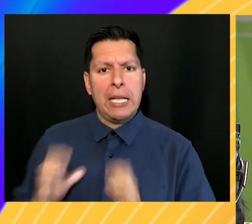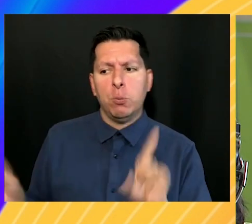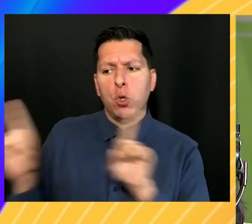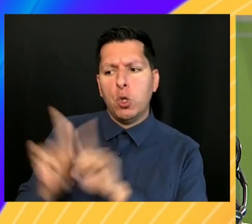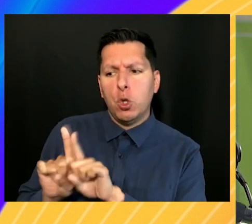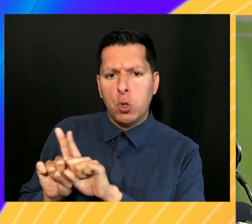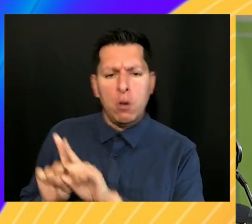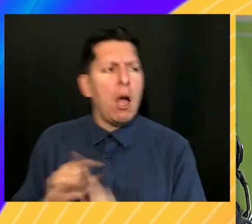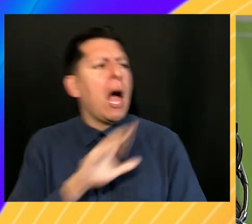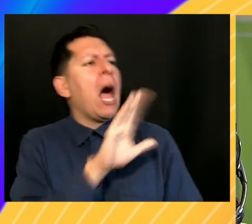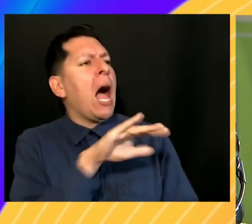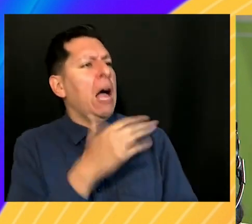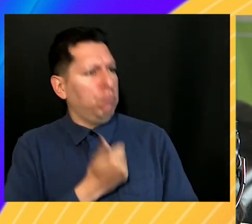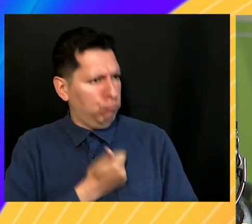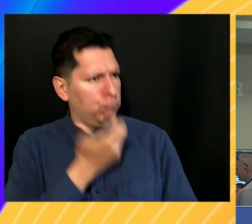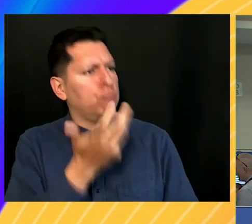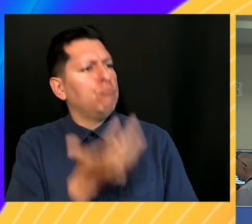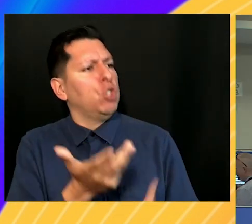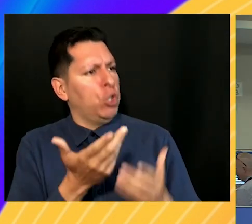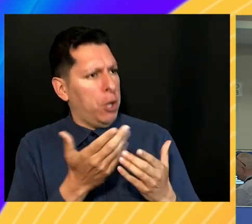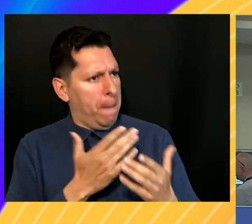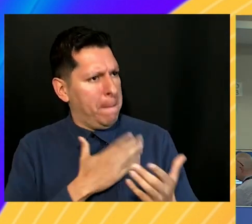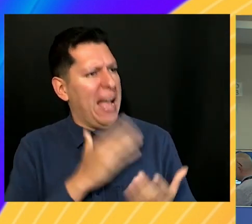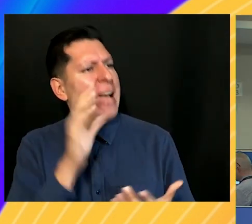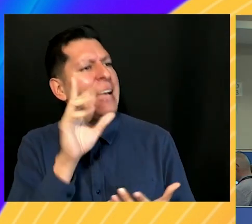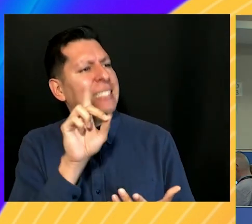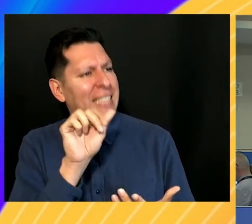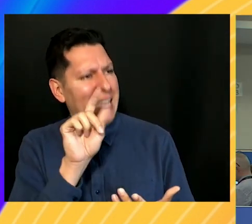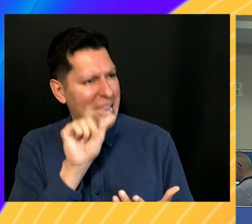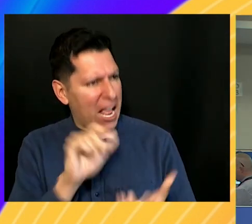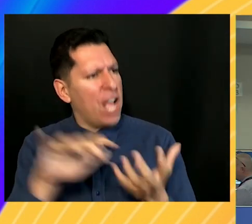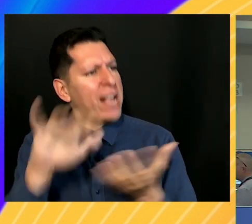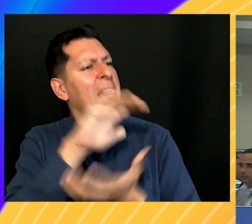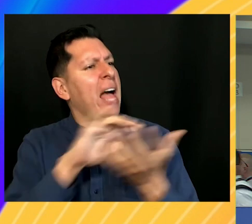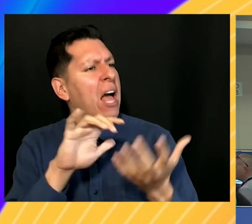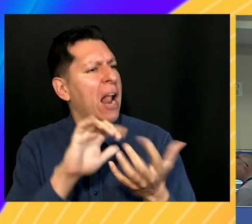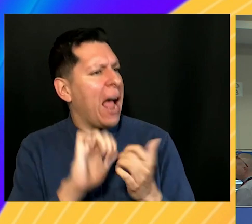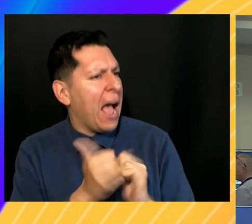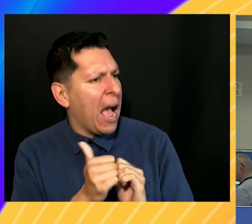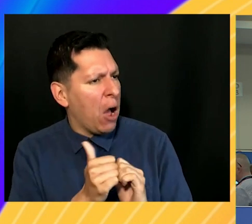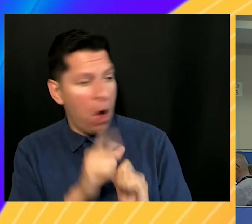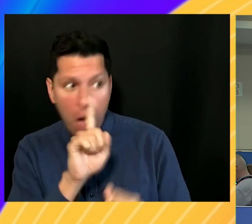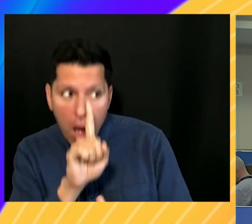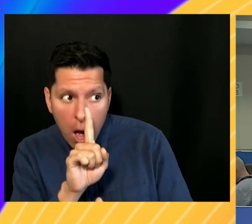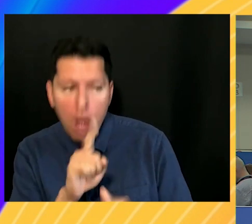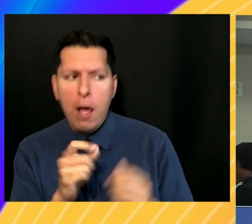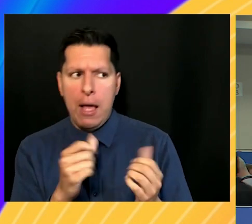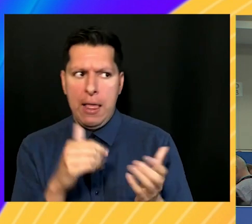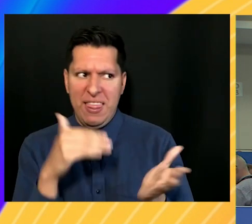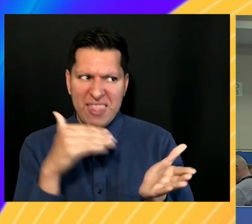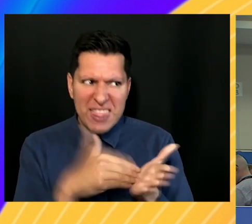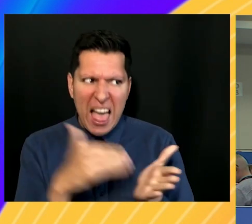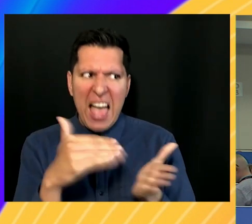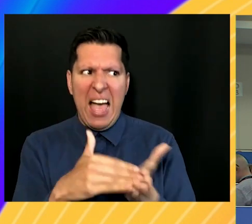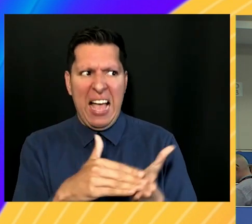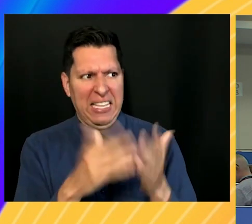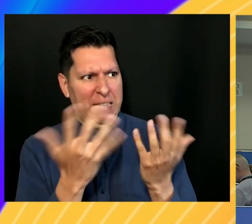to share my data in the cloud. How do I do that knowing that I want to share my data with thousands or millions of